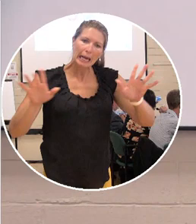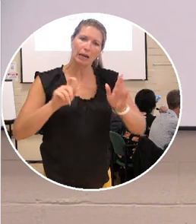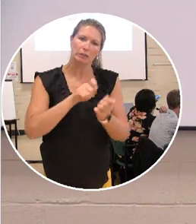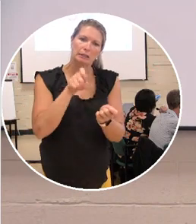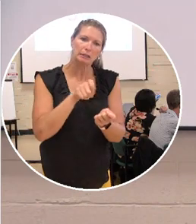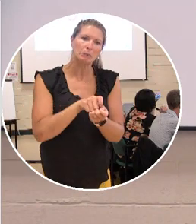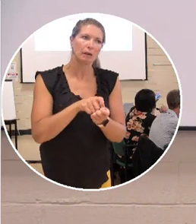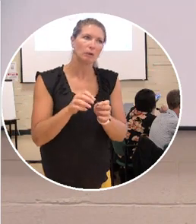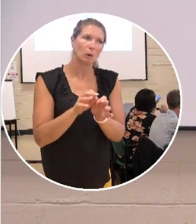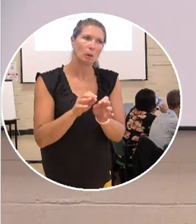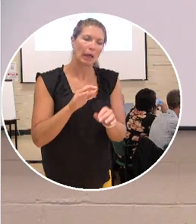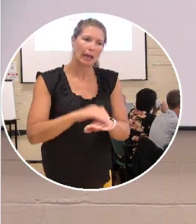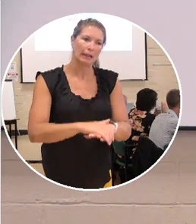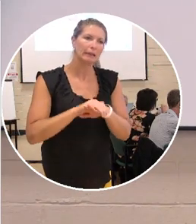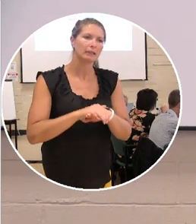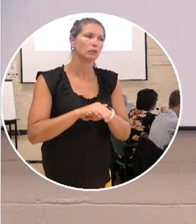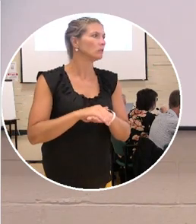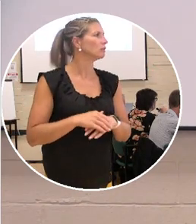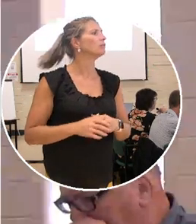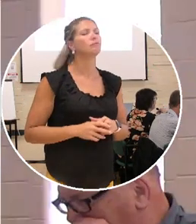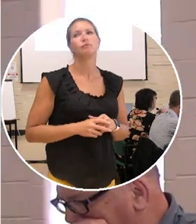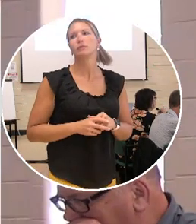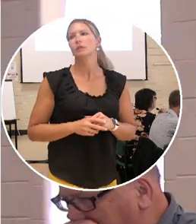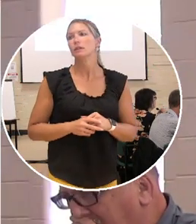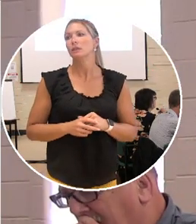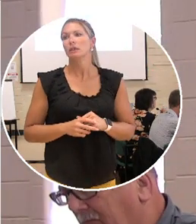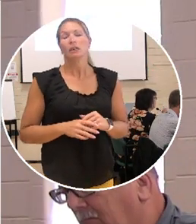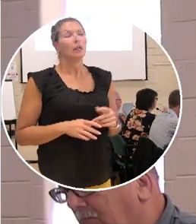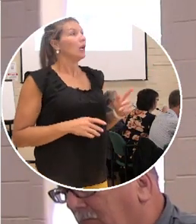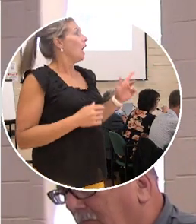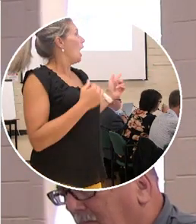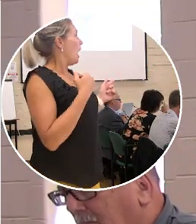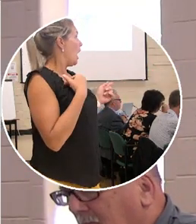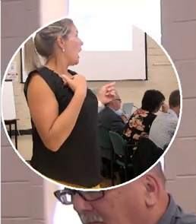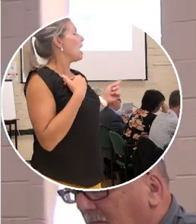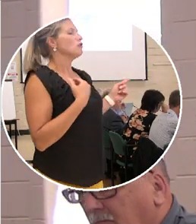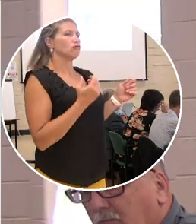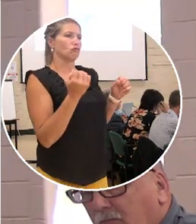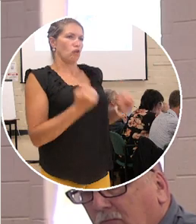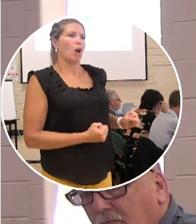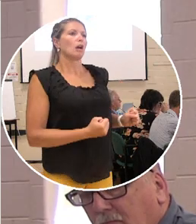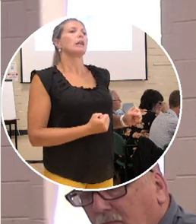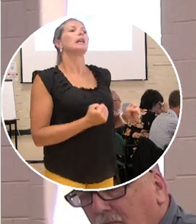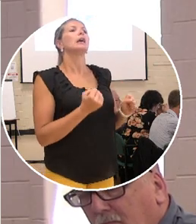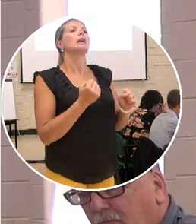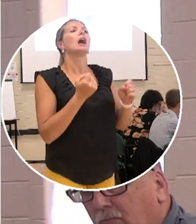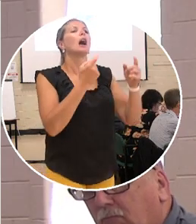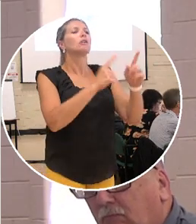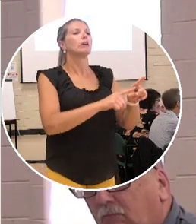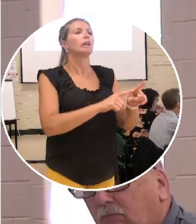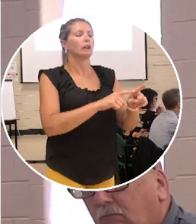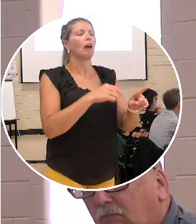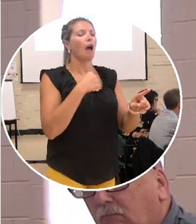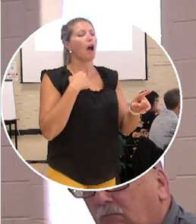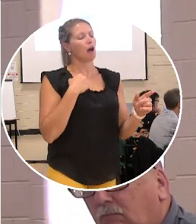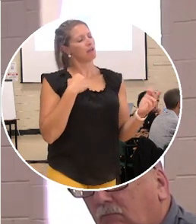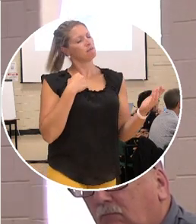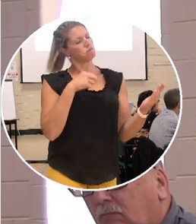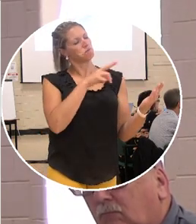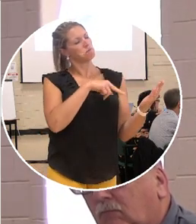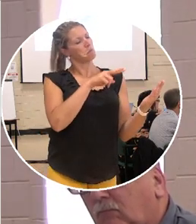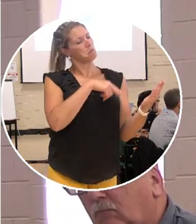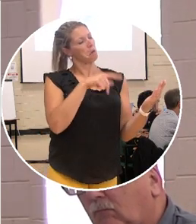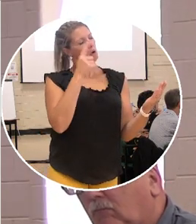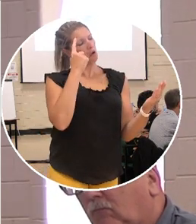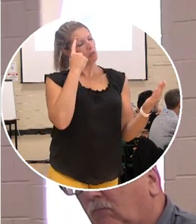Thank you, Mr. Chair. Yeah, I mean, I strongly agree. You can't serve two masters, and I think having a look at the rules on that is pretty